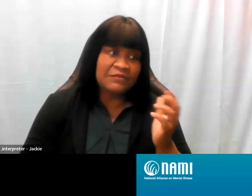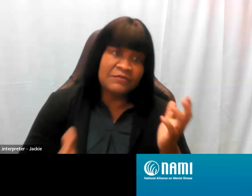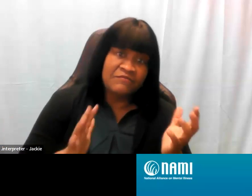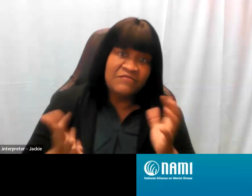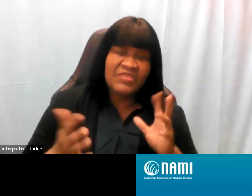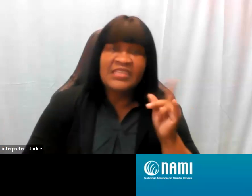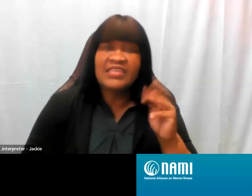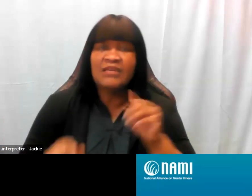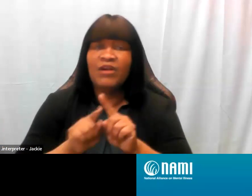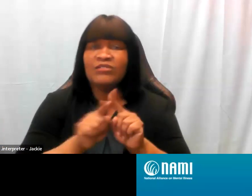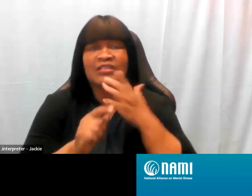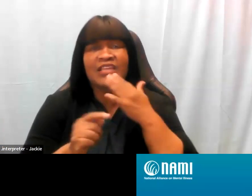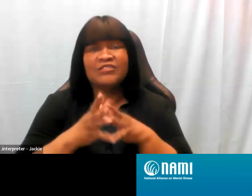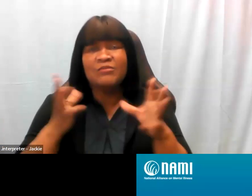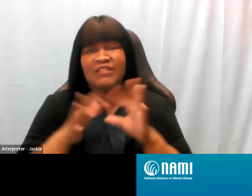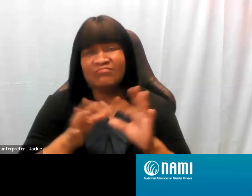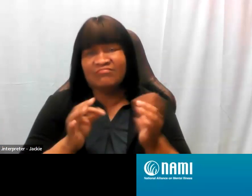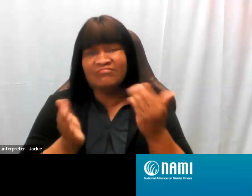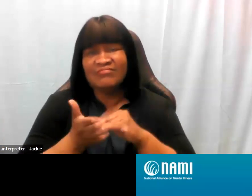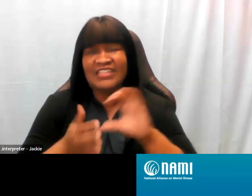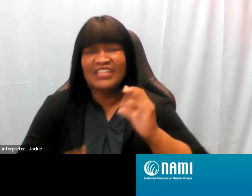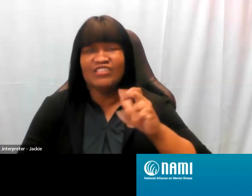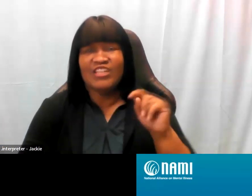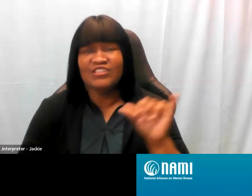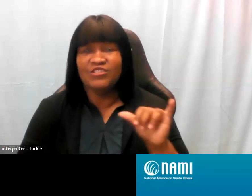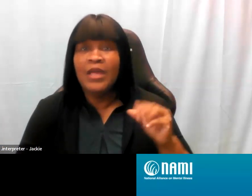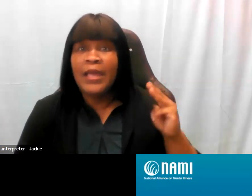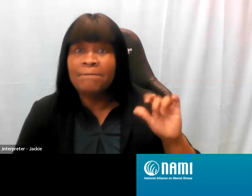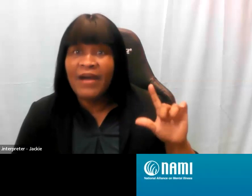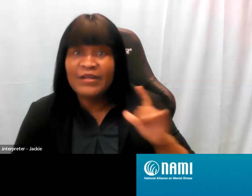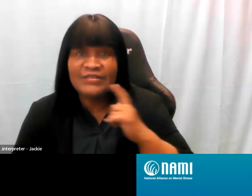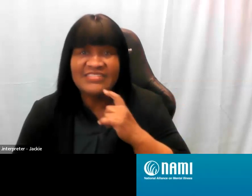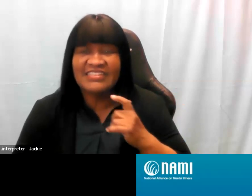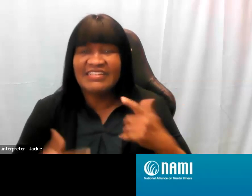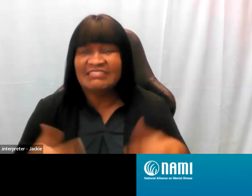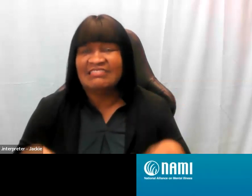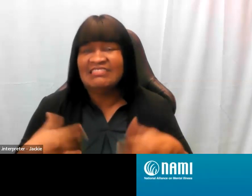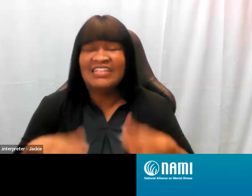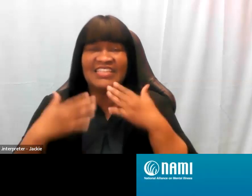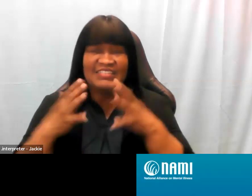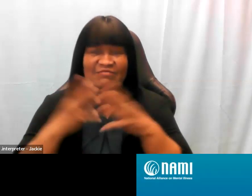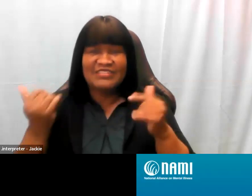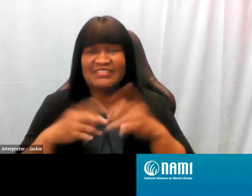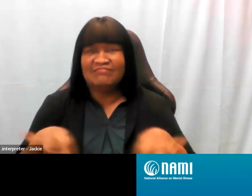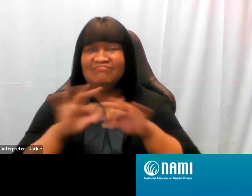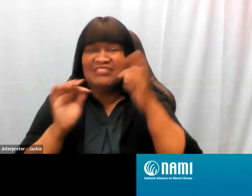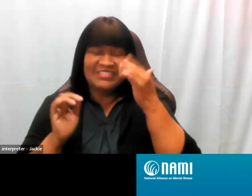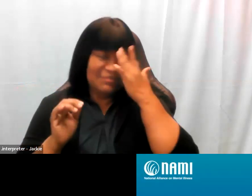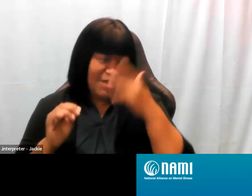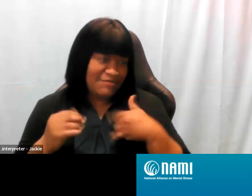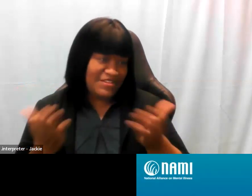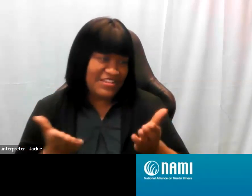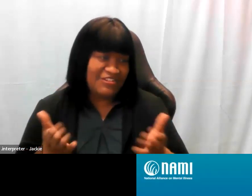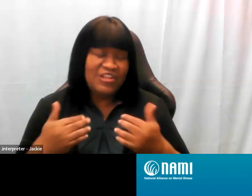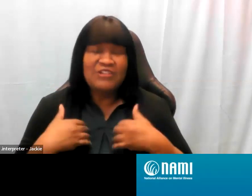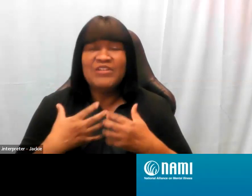Kim also thanks you for echoing that in the chat here. And Michael adds, my biggest beef, that is the main reason why we are here. So you have a lot